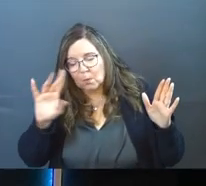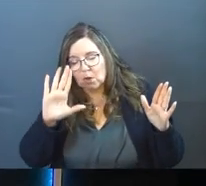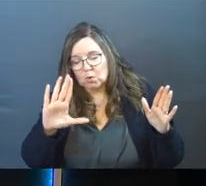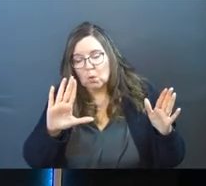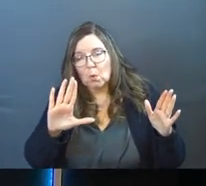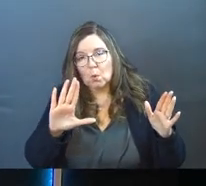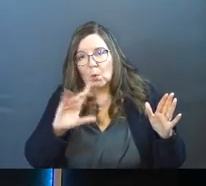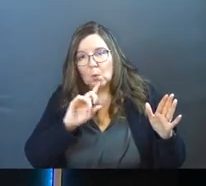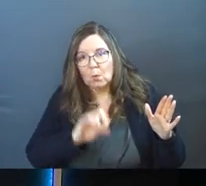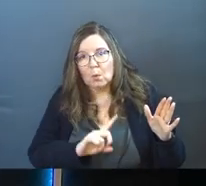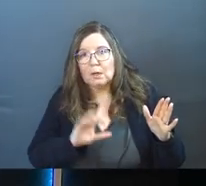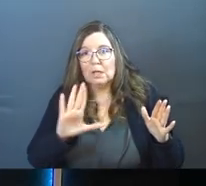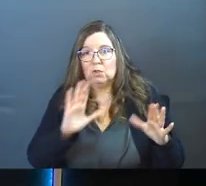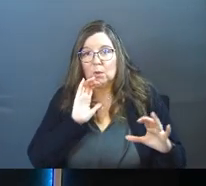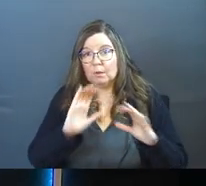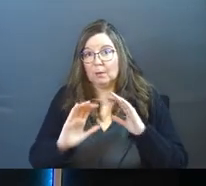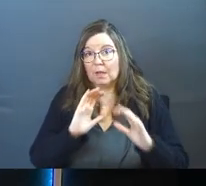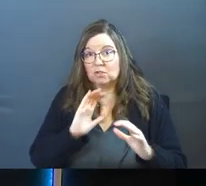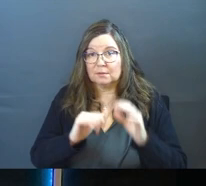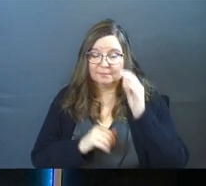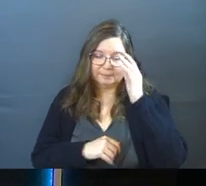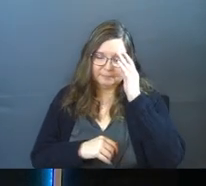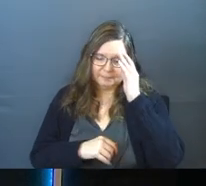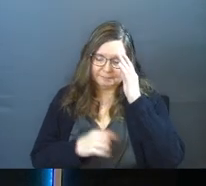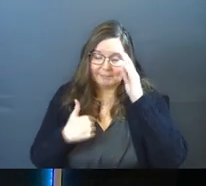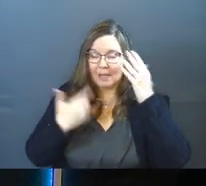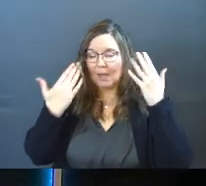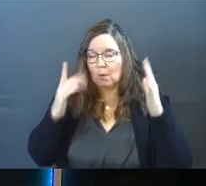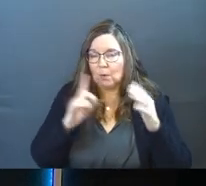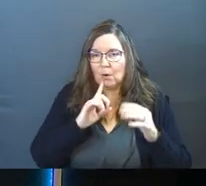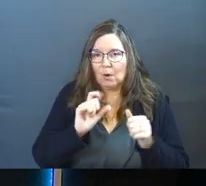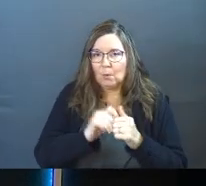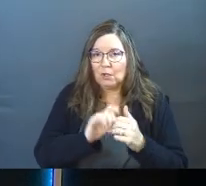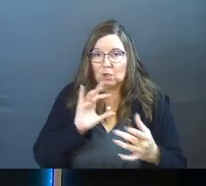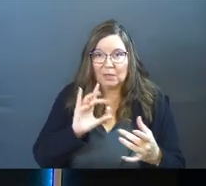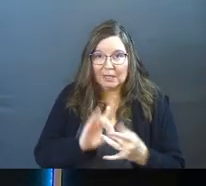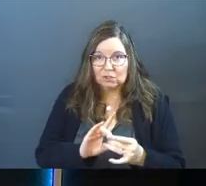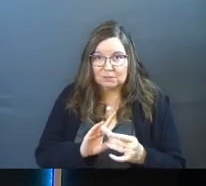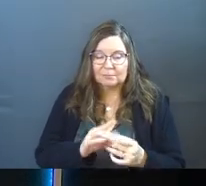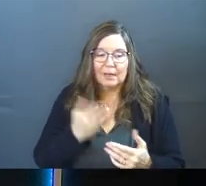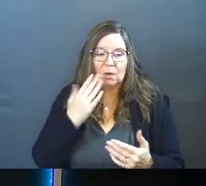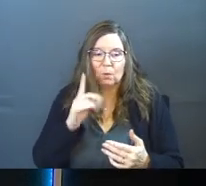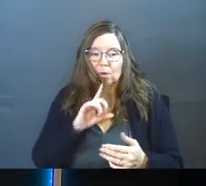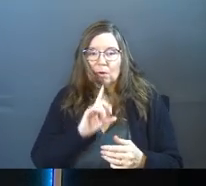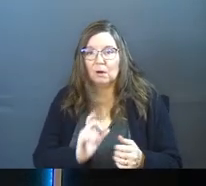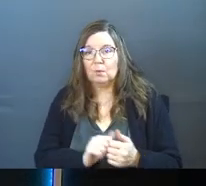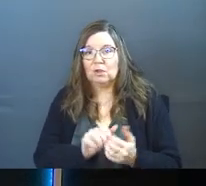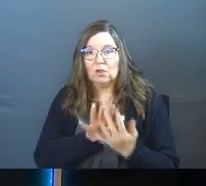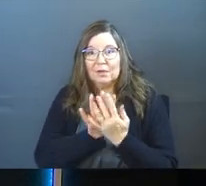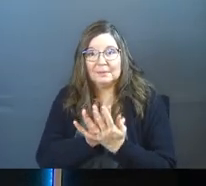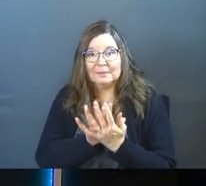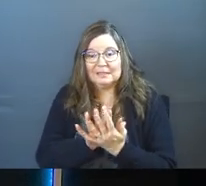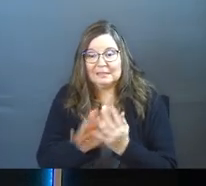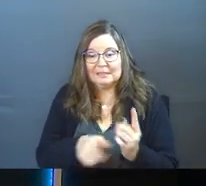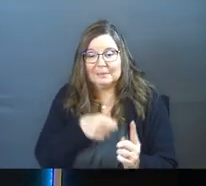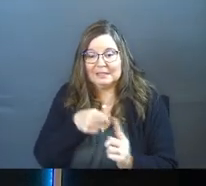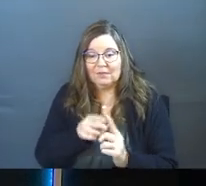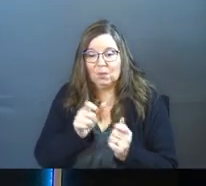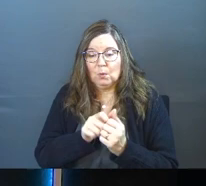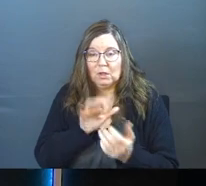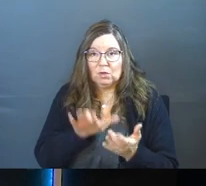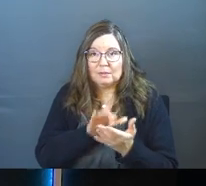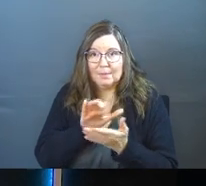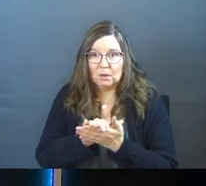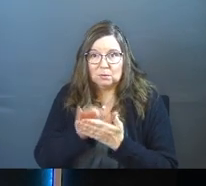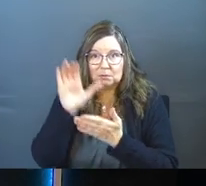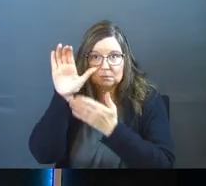you're at in your communication. I don't know where you're at in your connection. And I don't know where you're at in your intimacy, specifically with your